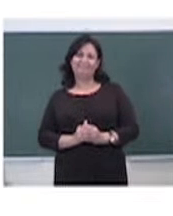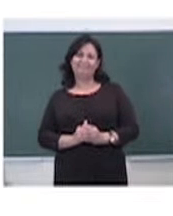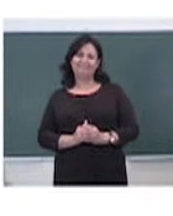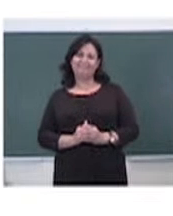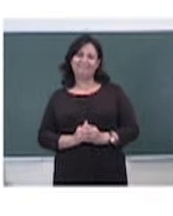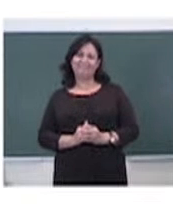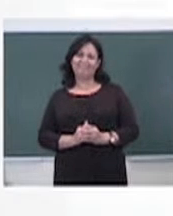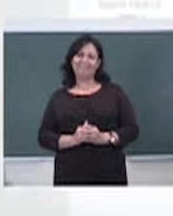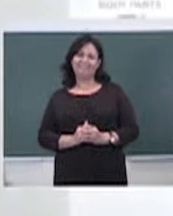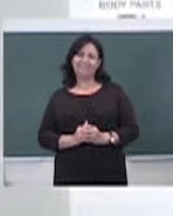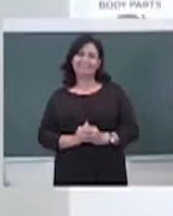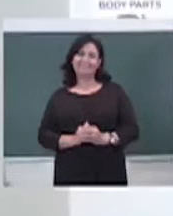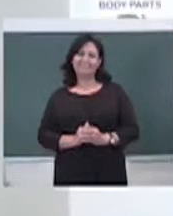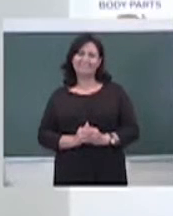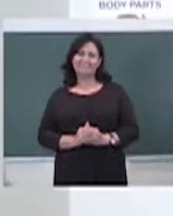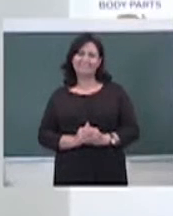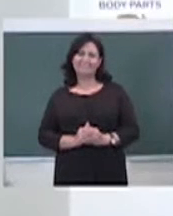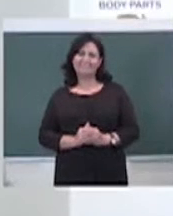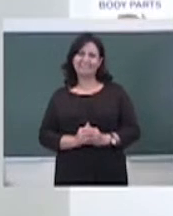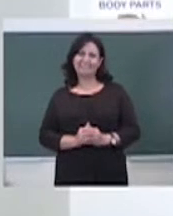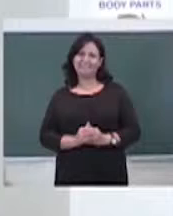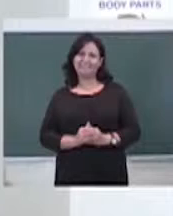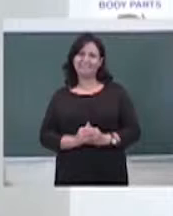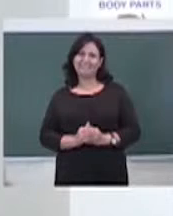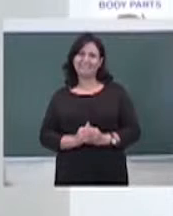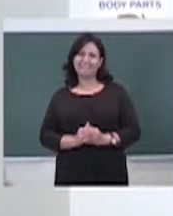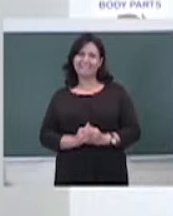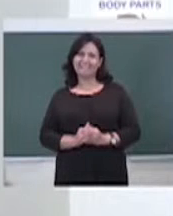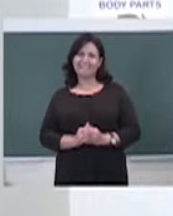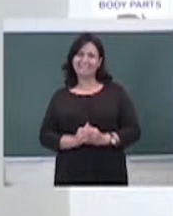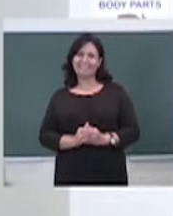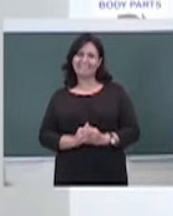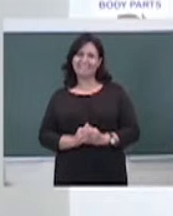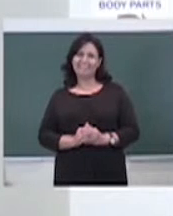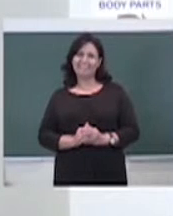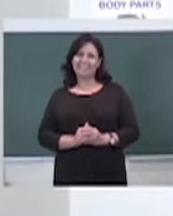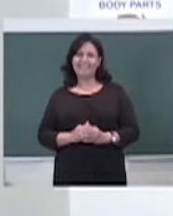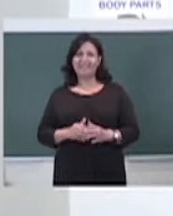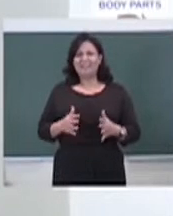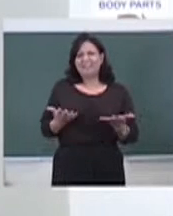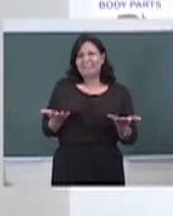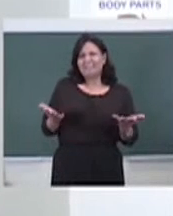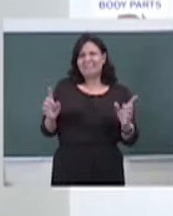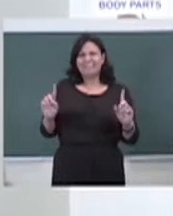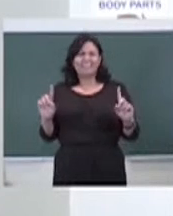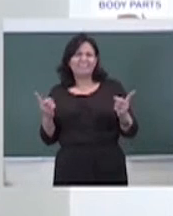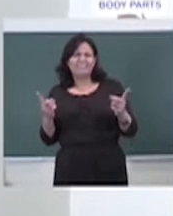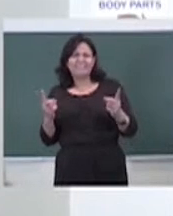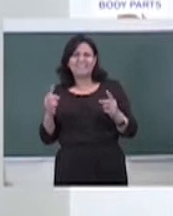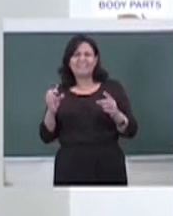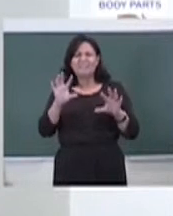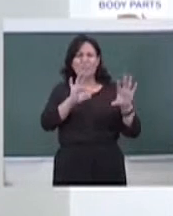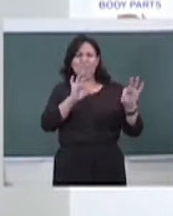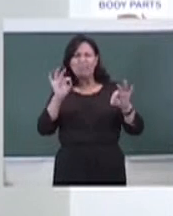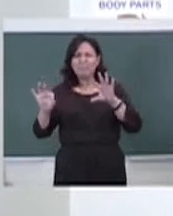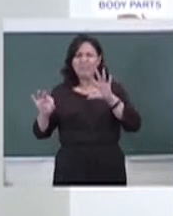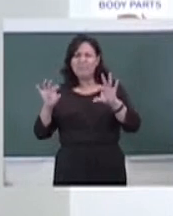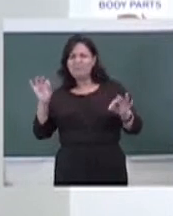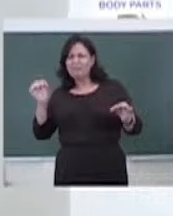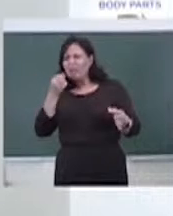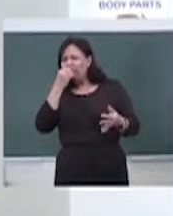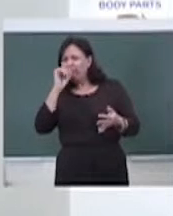Okay. And you are going to get anything you want, a box, a